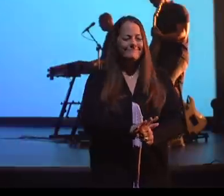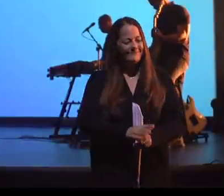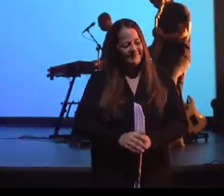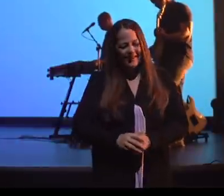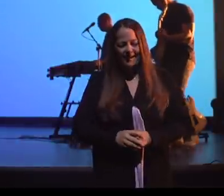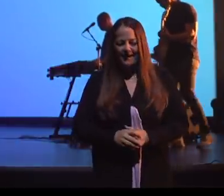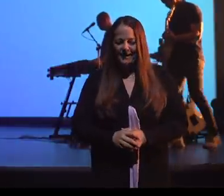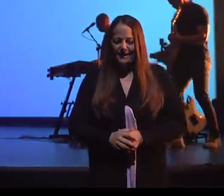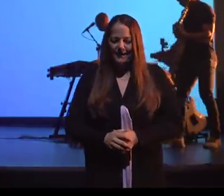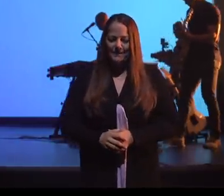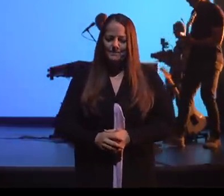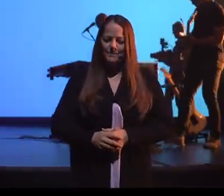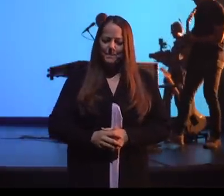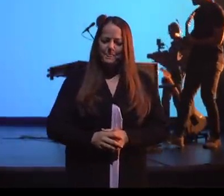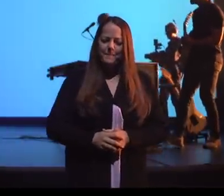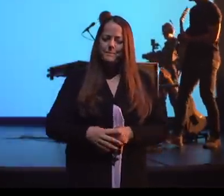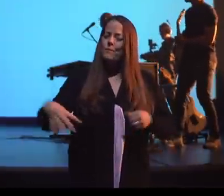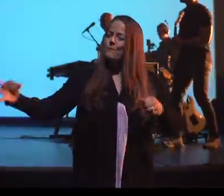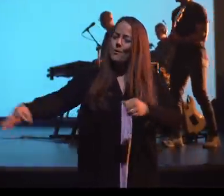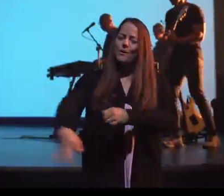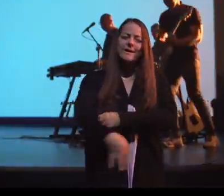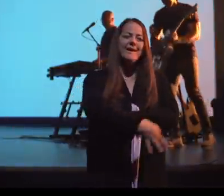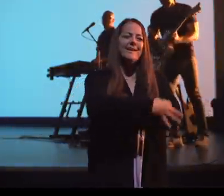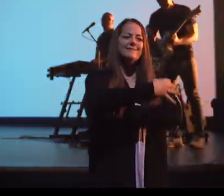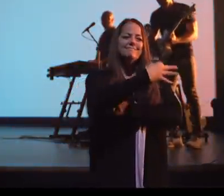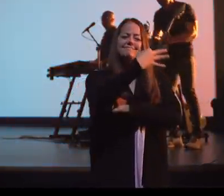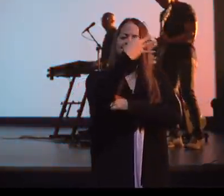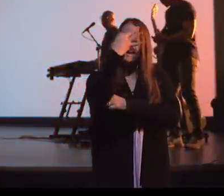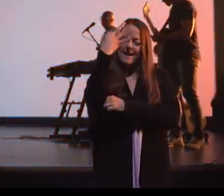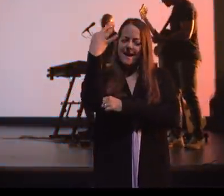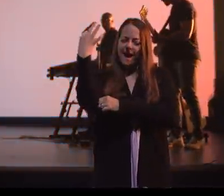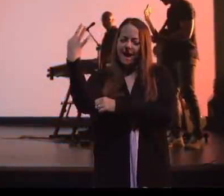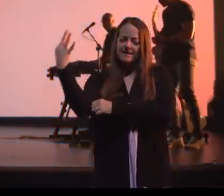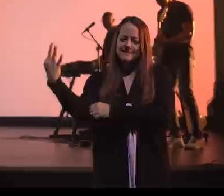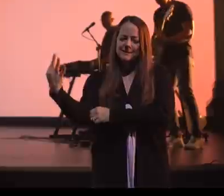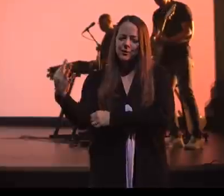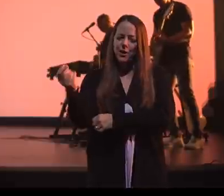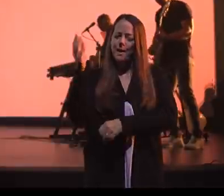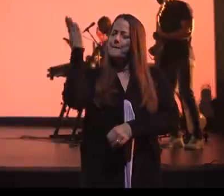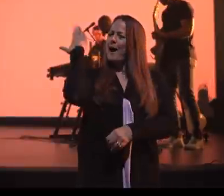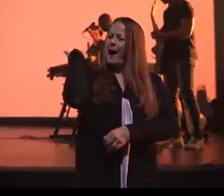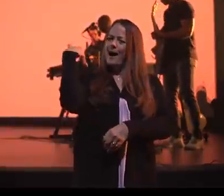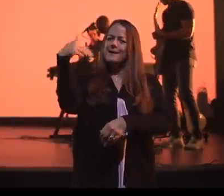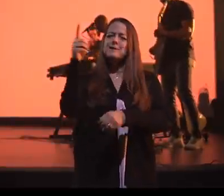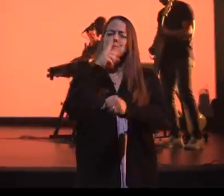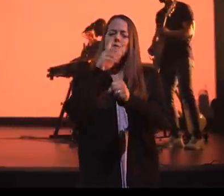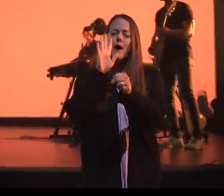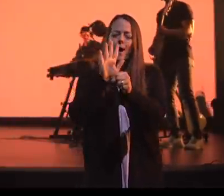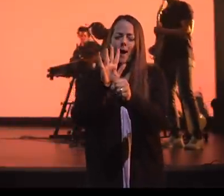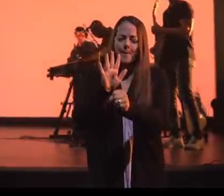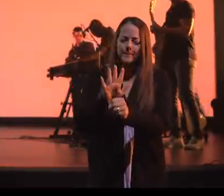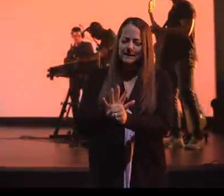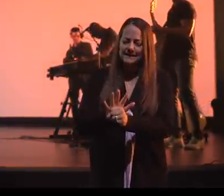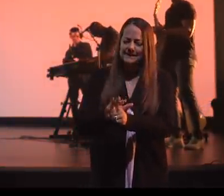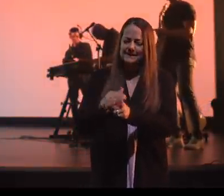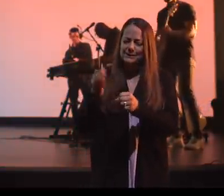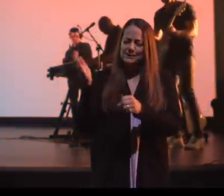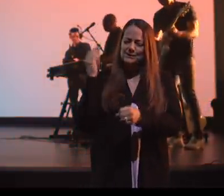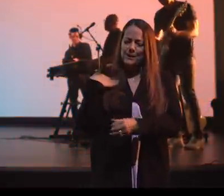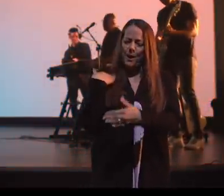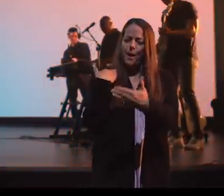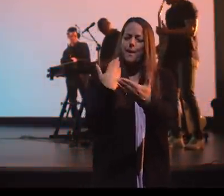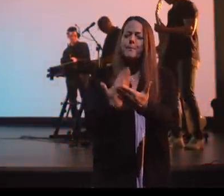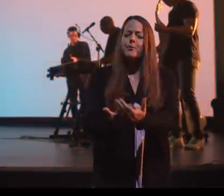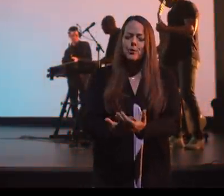on. Then came the morning that sealed the promise.